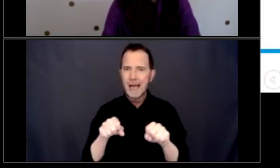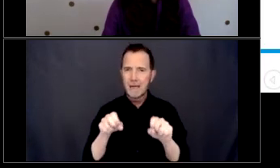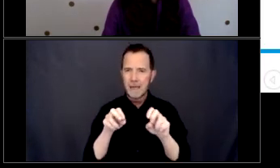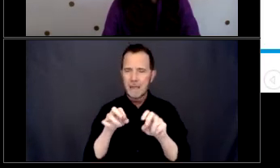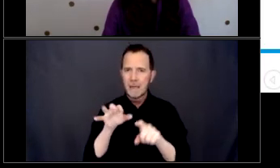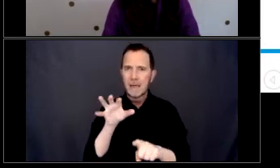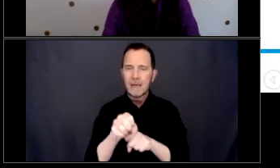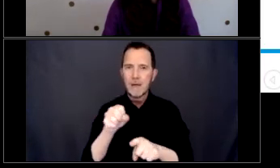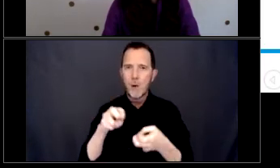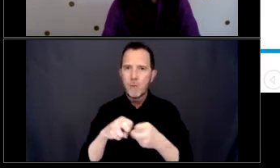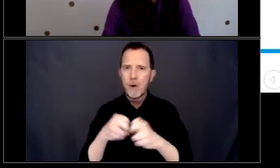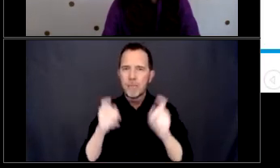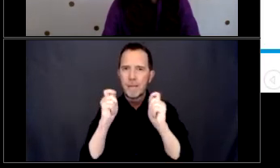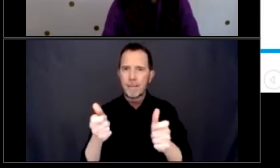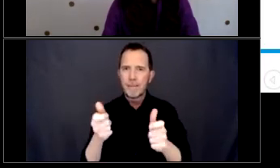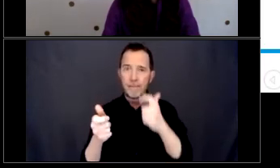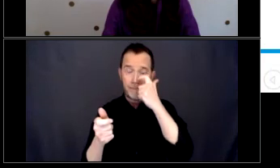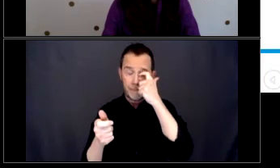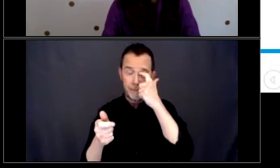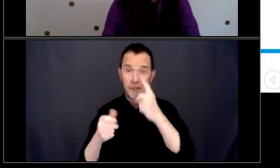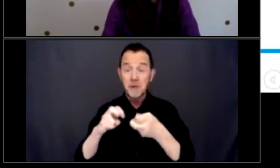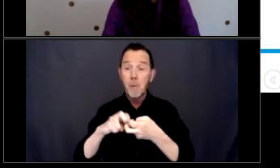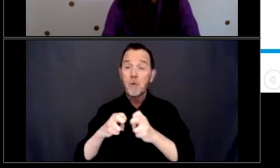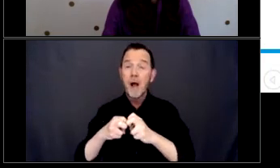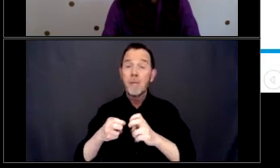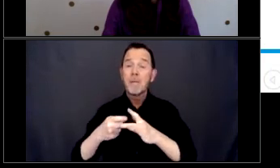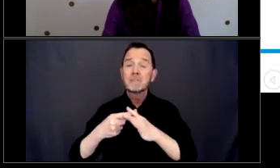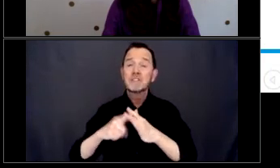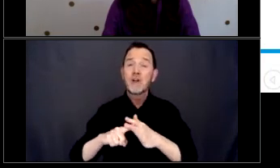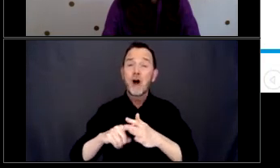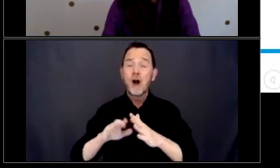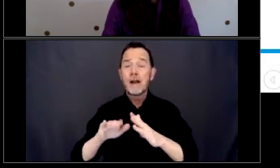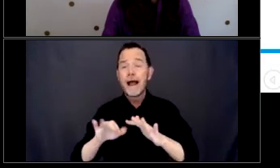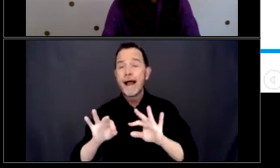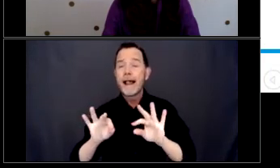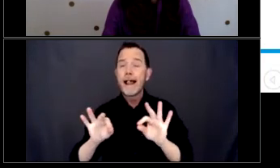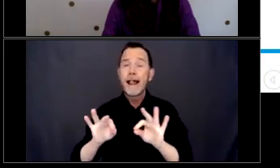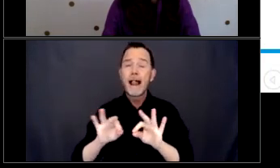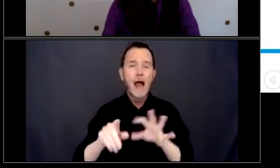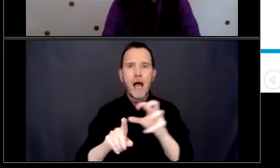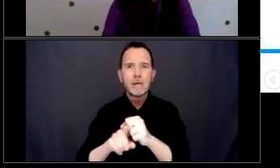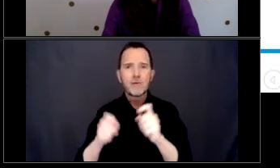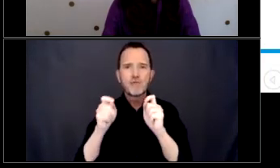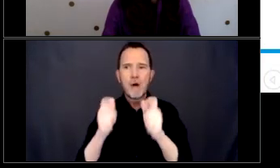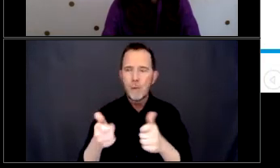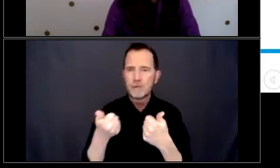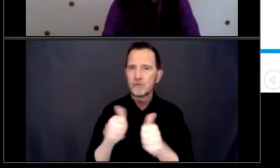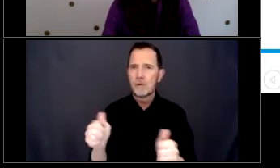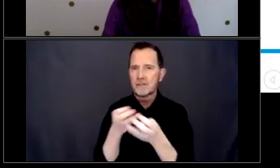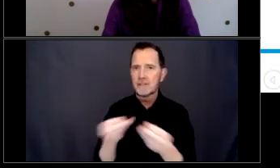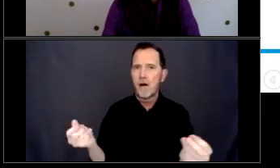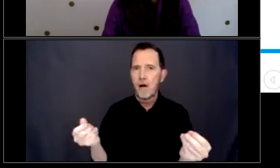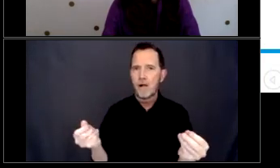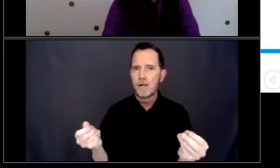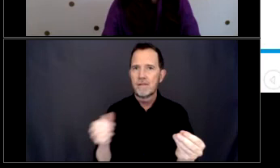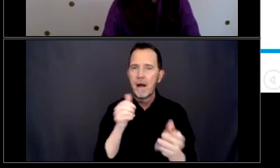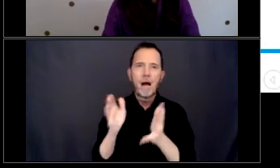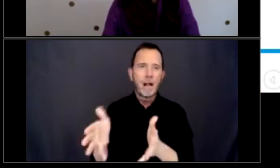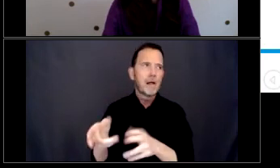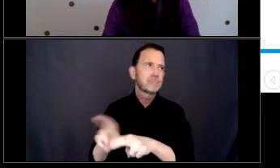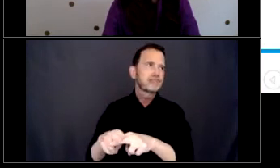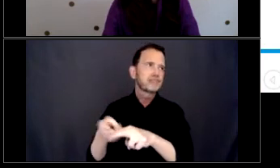and interrupt it in that moment, and not after we've had an adverse impact analysis or been